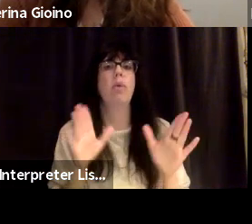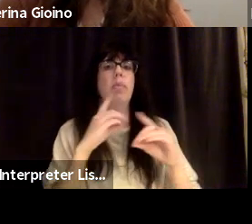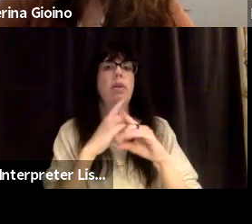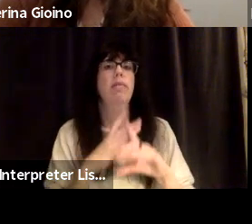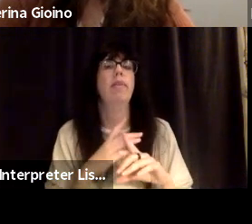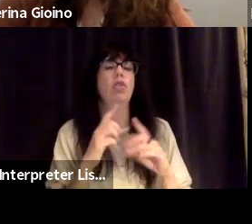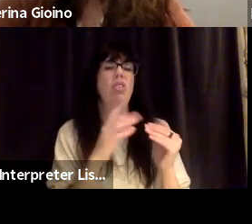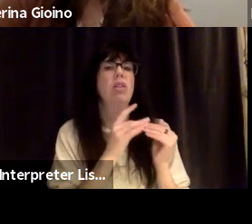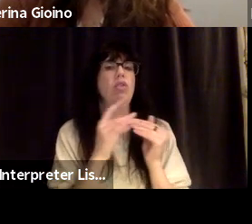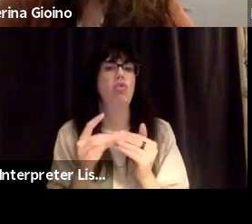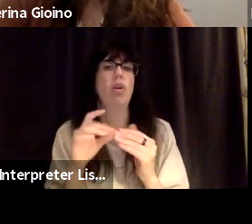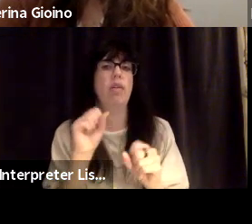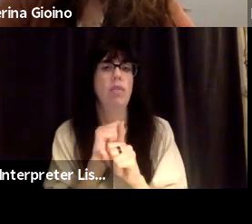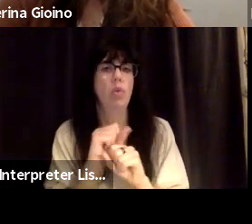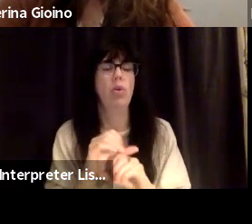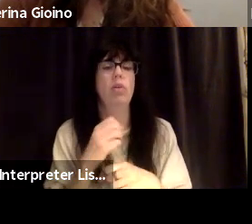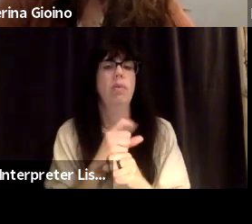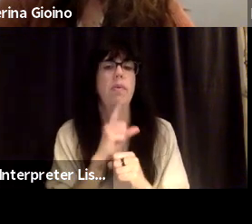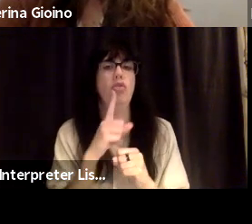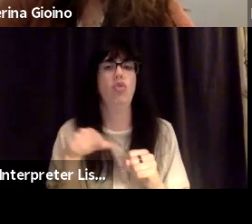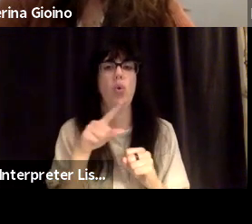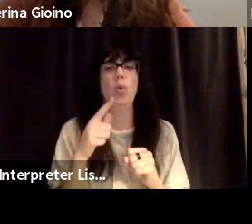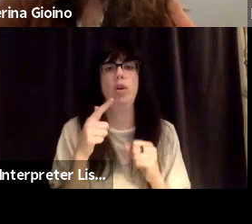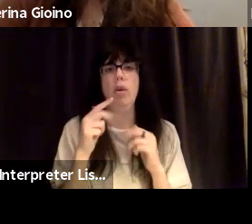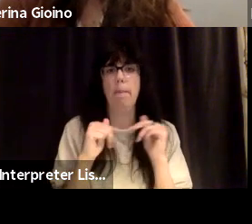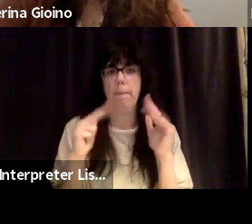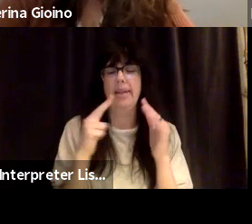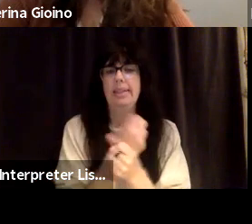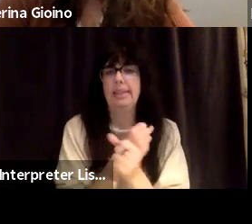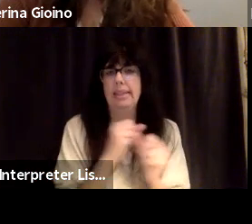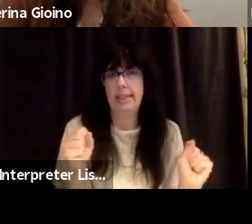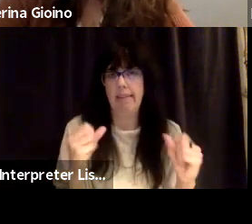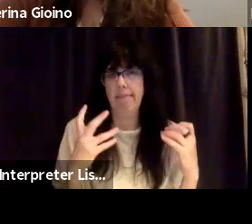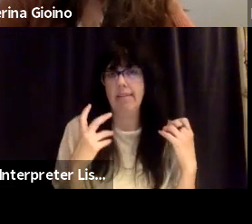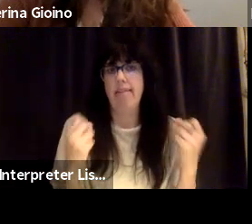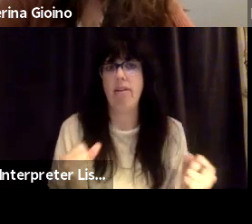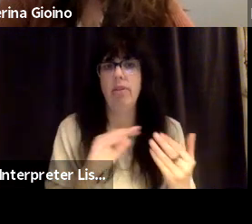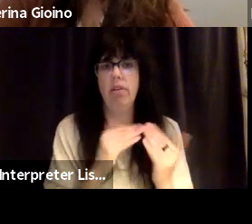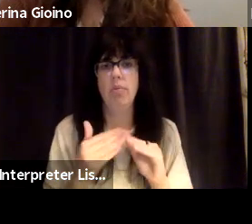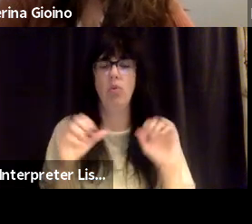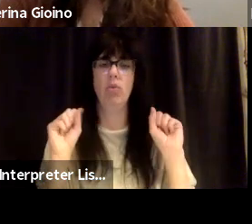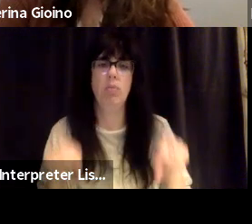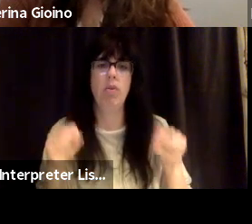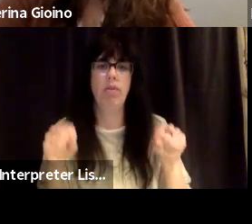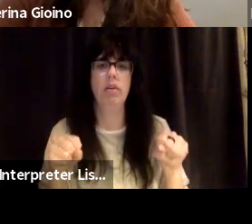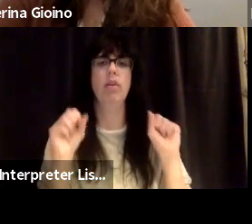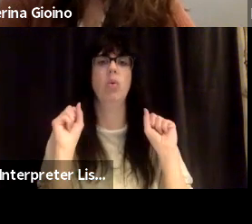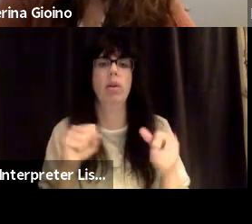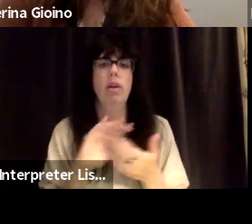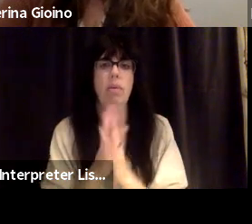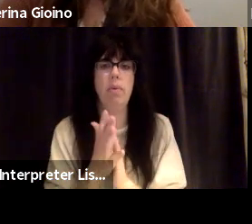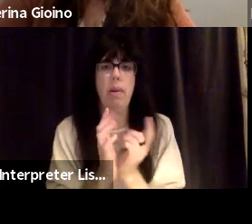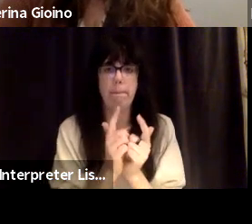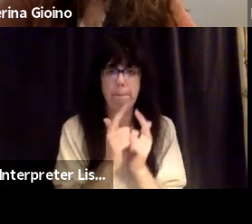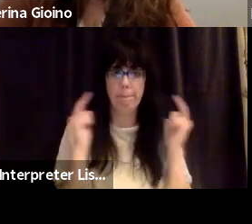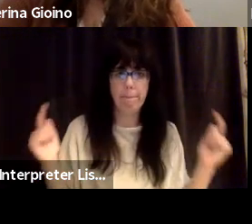today to make sure that we are building the safest, healthiest communities we possibly can, and that we can be big, we can be bold,